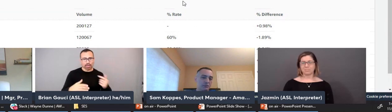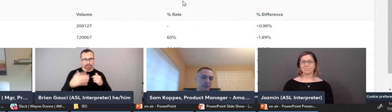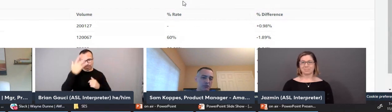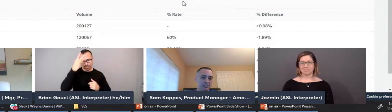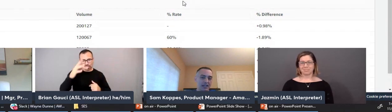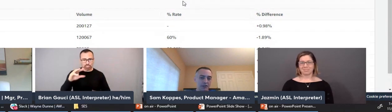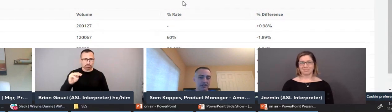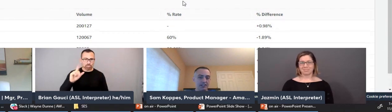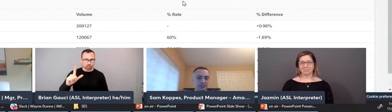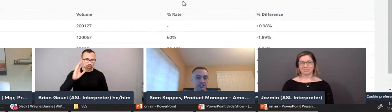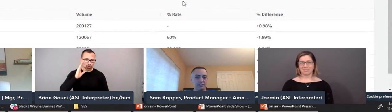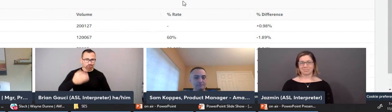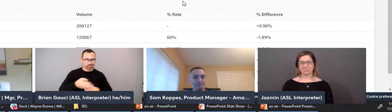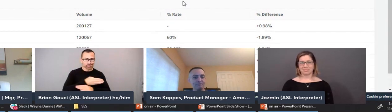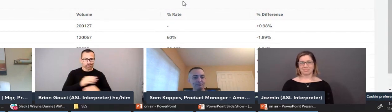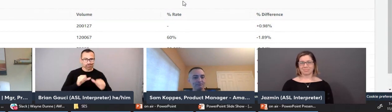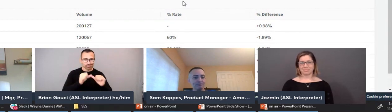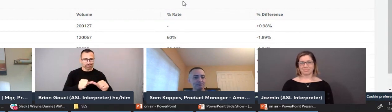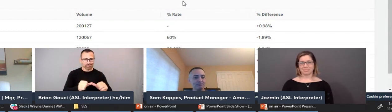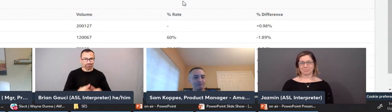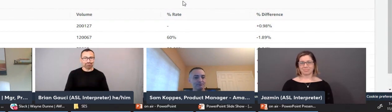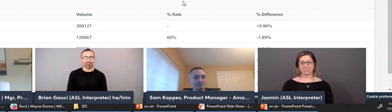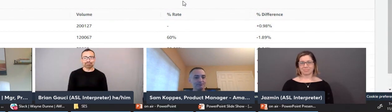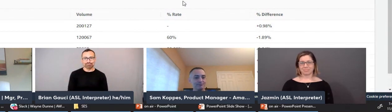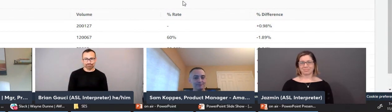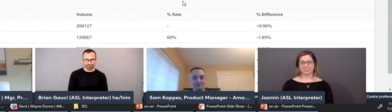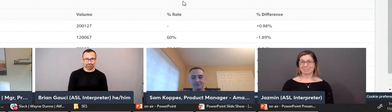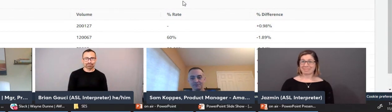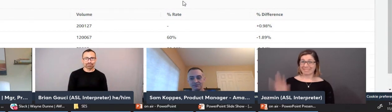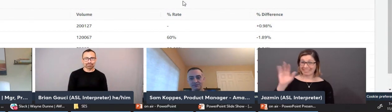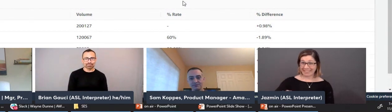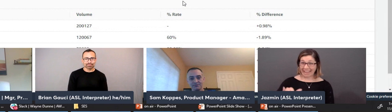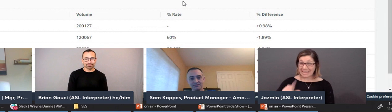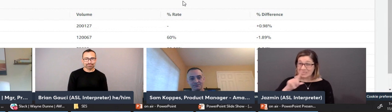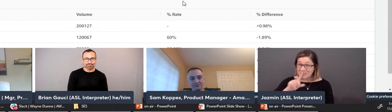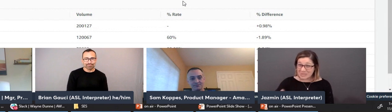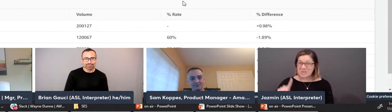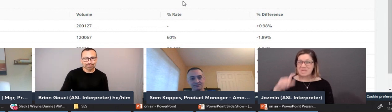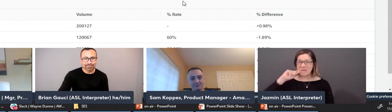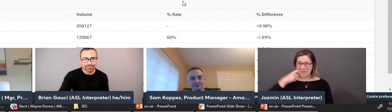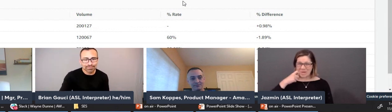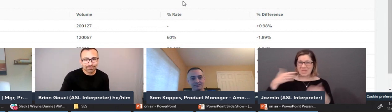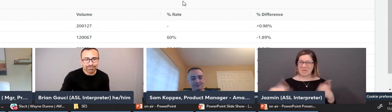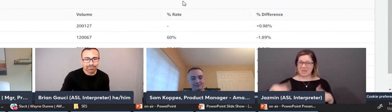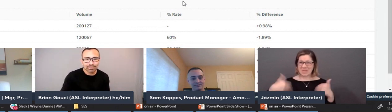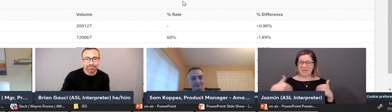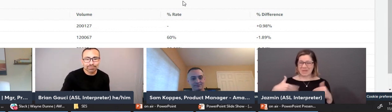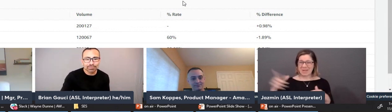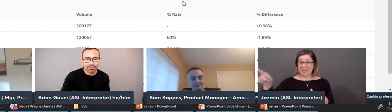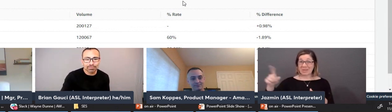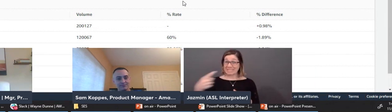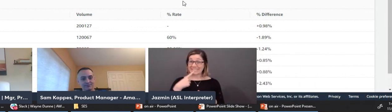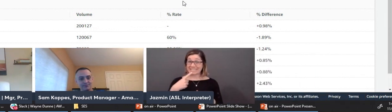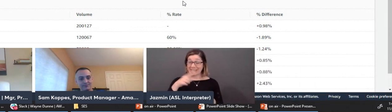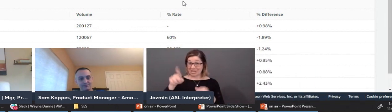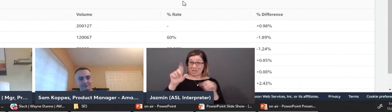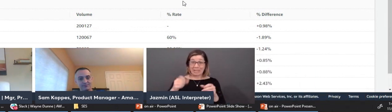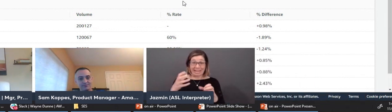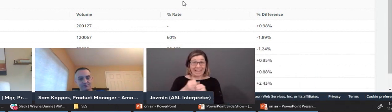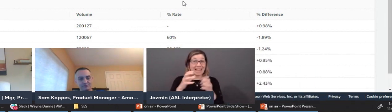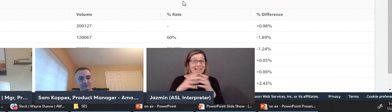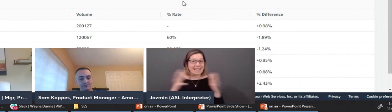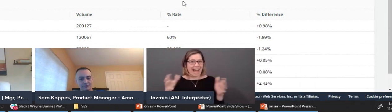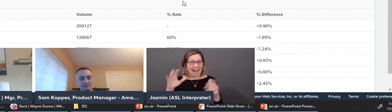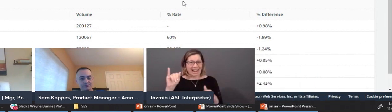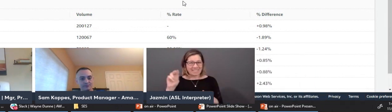over time, similar to how Advisor does. That's super cool. I mean, it sounds like you can get a lot of insights. Number